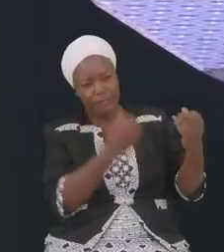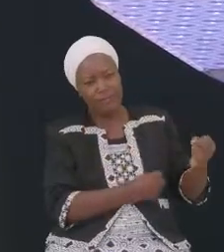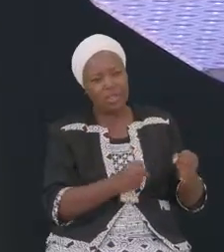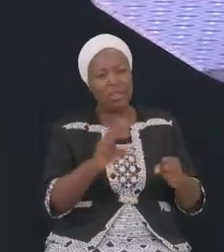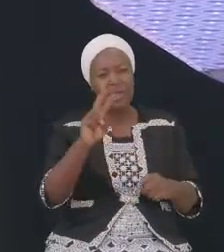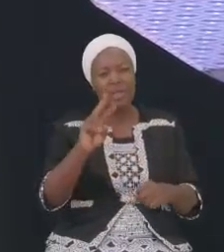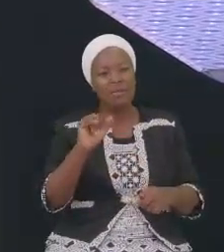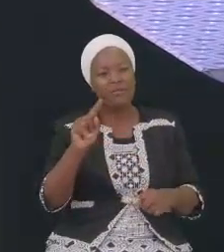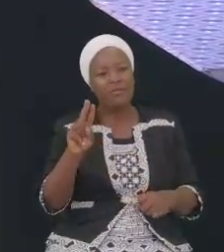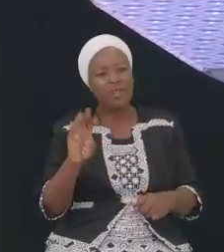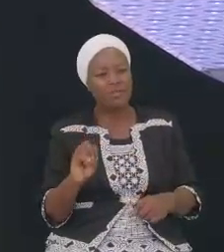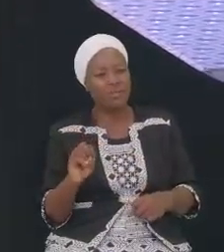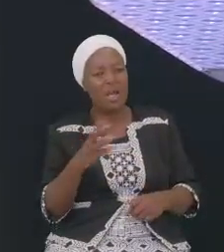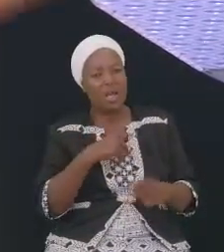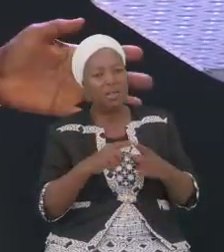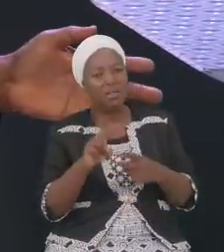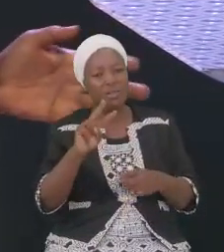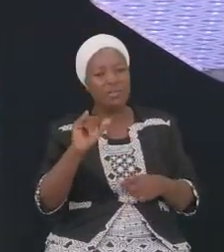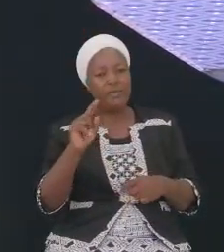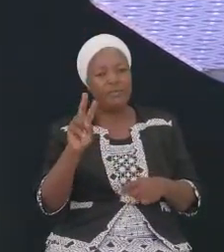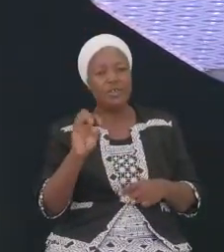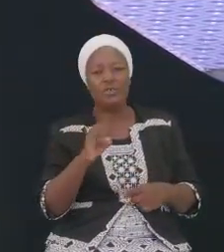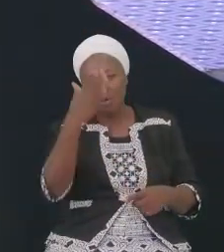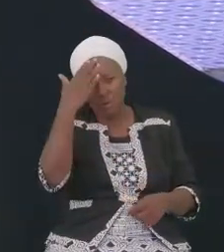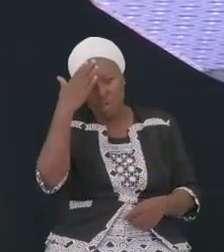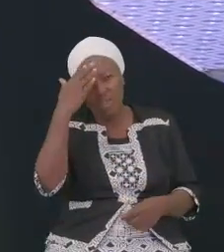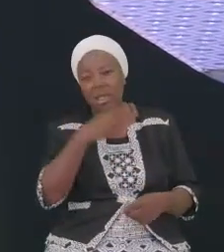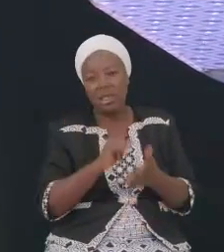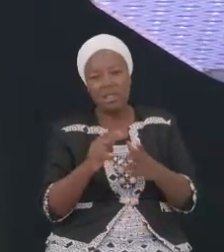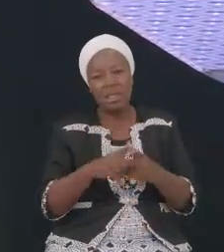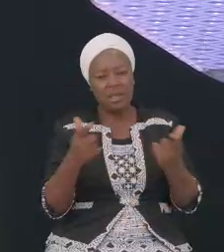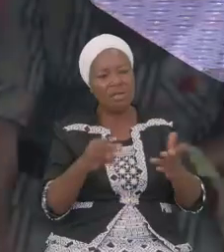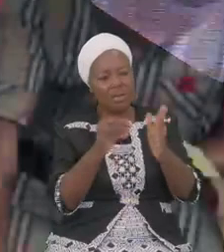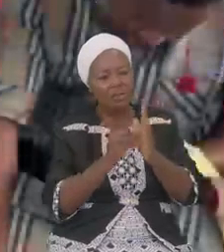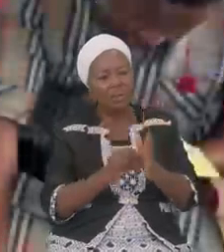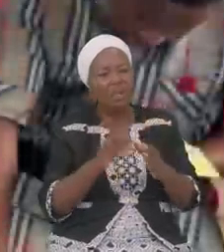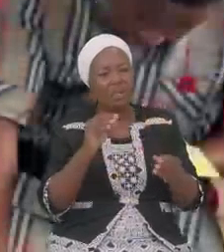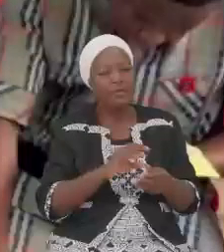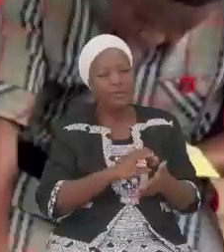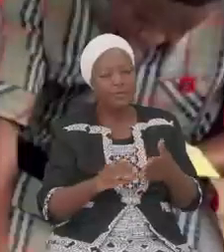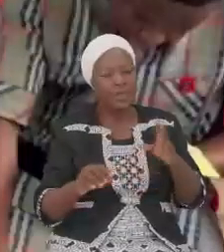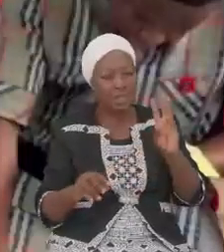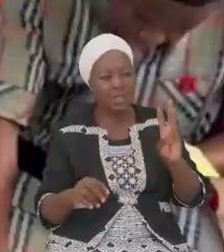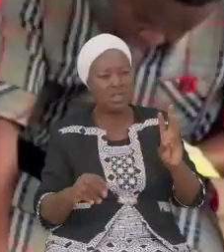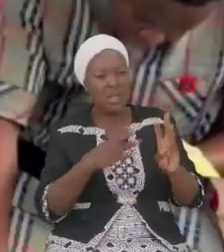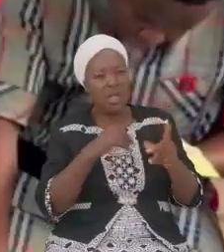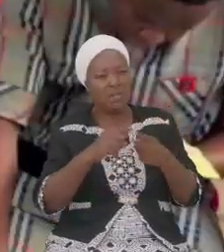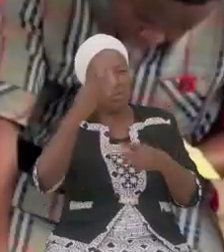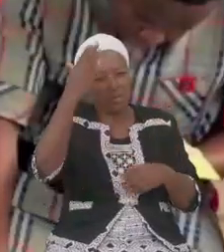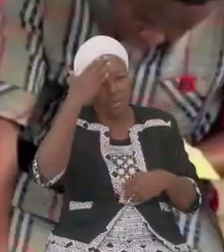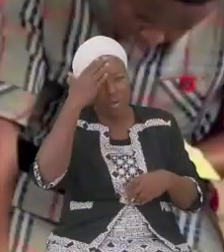great portion. And to virtue, knowledge. That's a great portion. Verse 6, it says in verse 6, and to